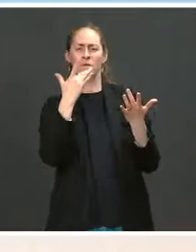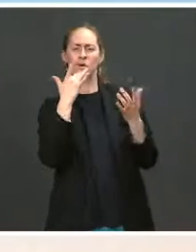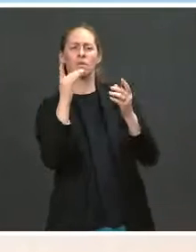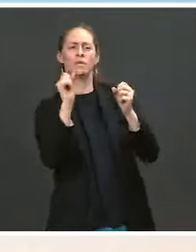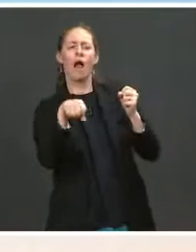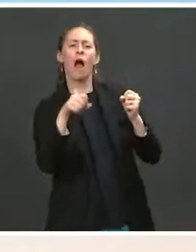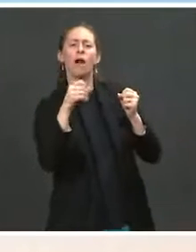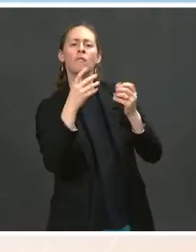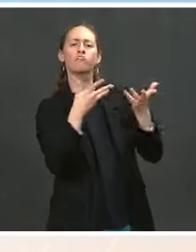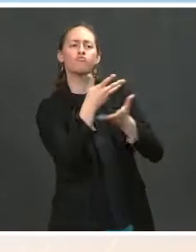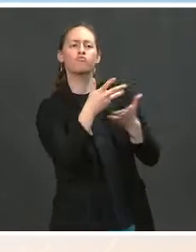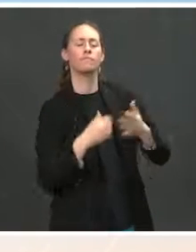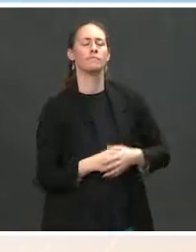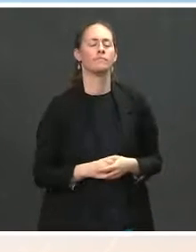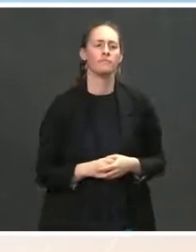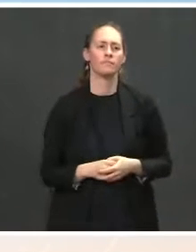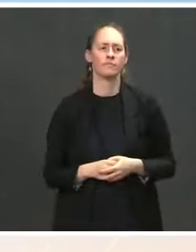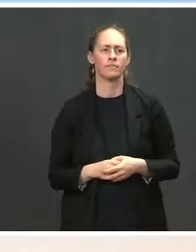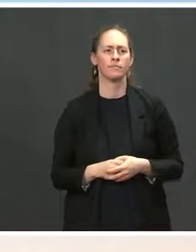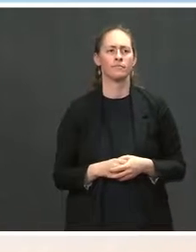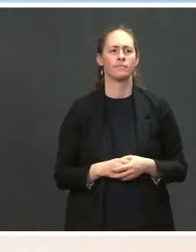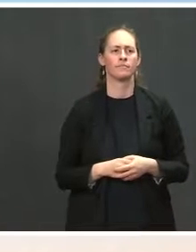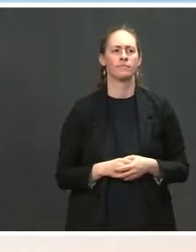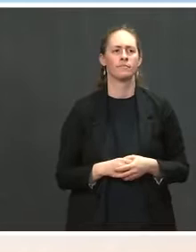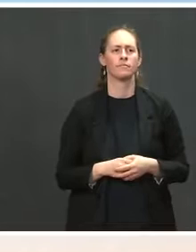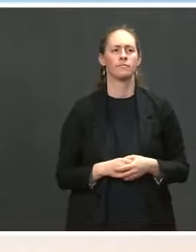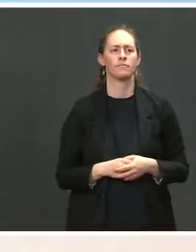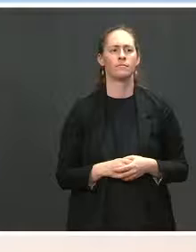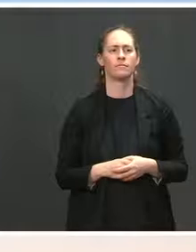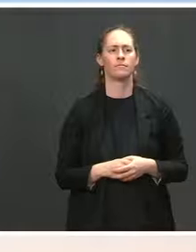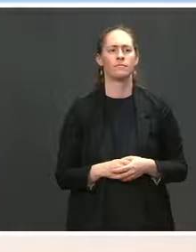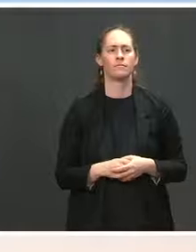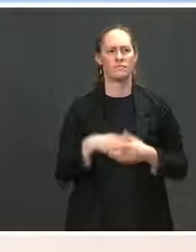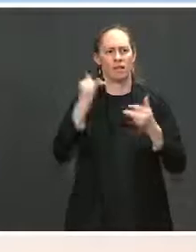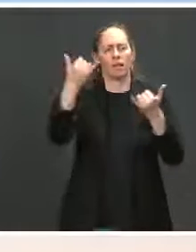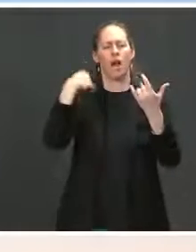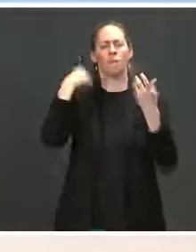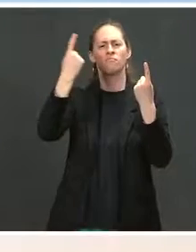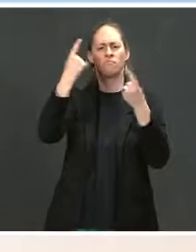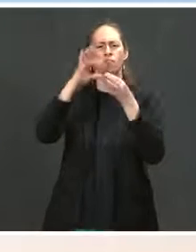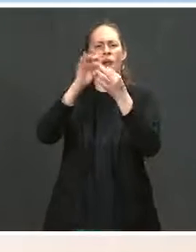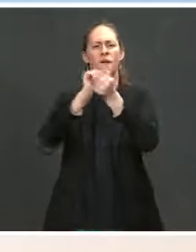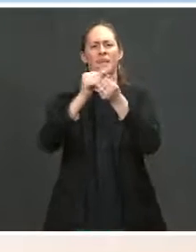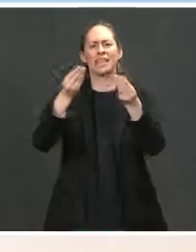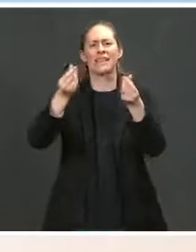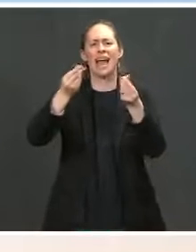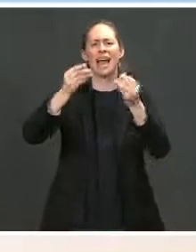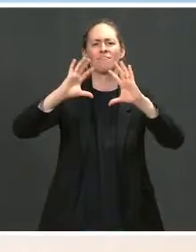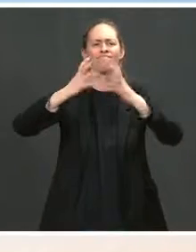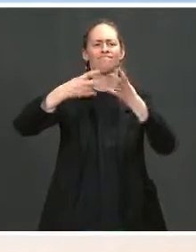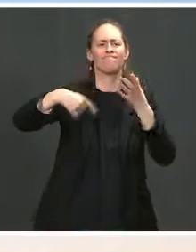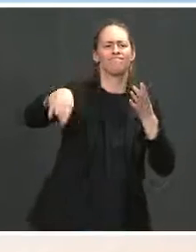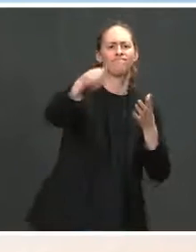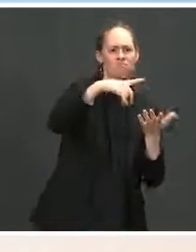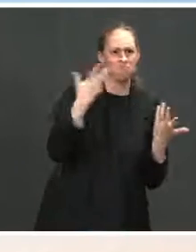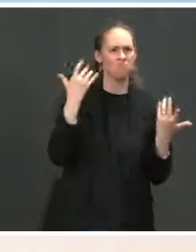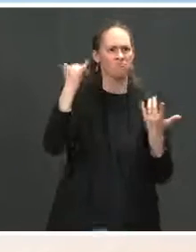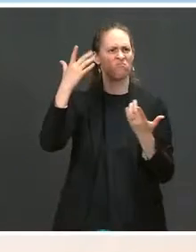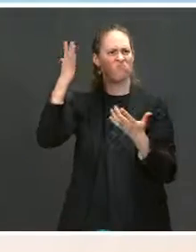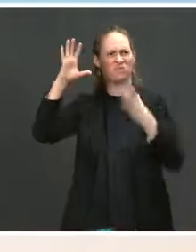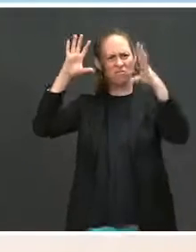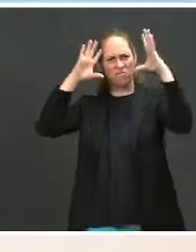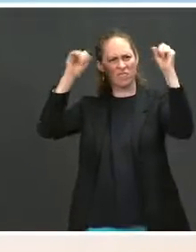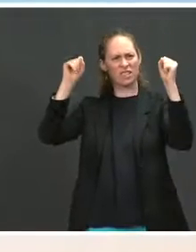other question is about the Bureau of Land Management. We have reporting that President Biden is considering Tracy Stone